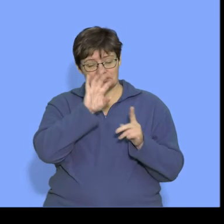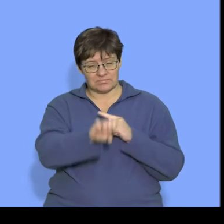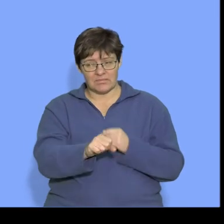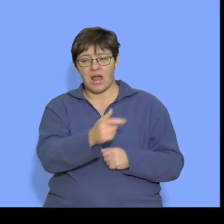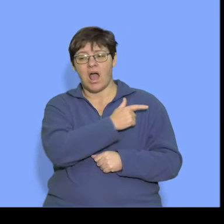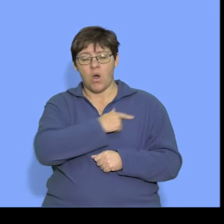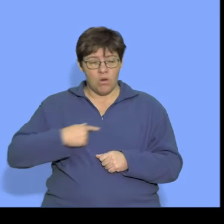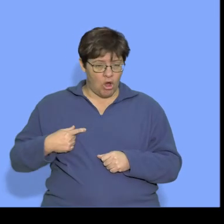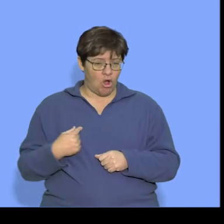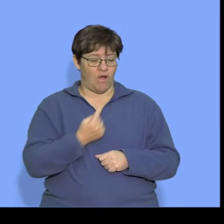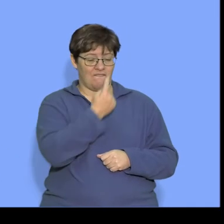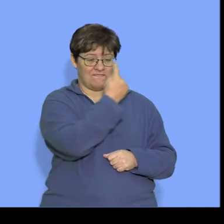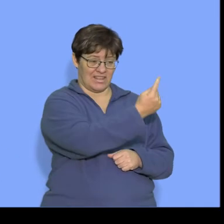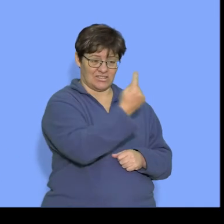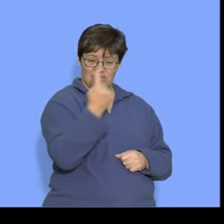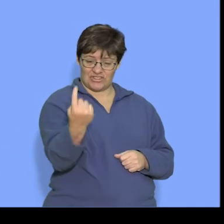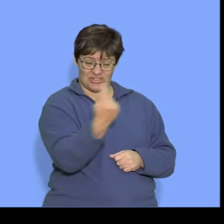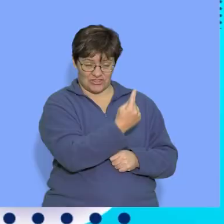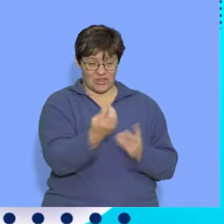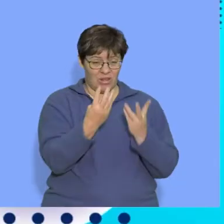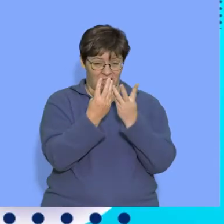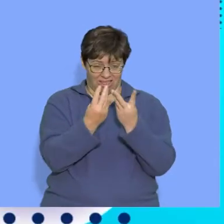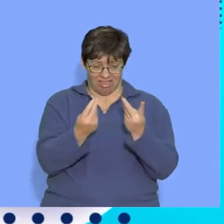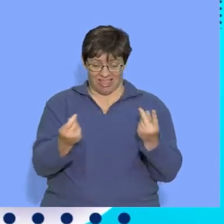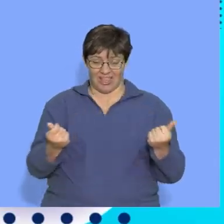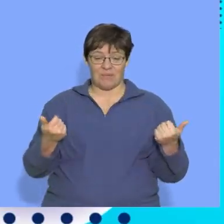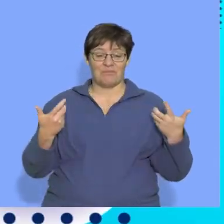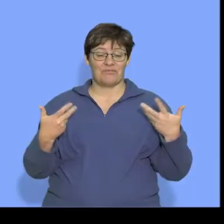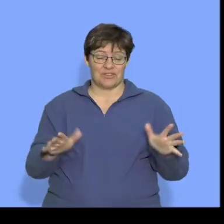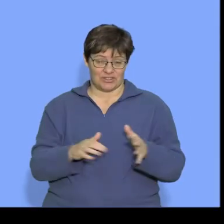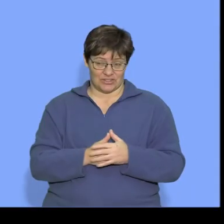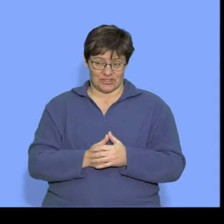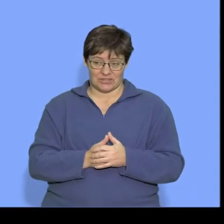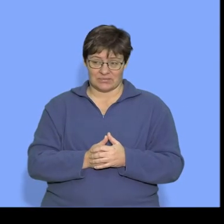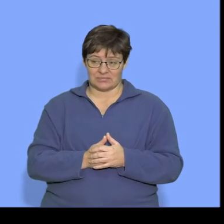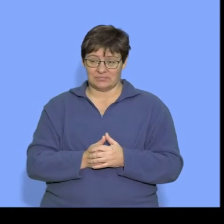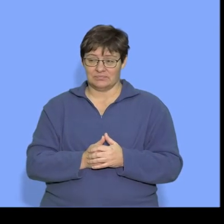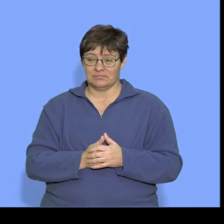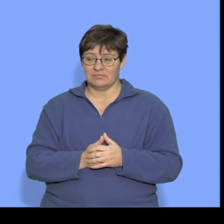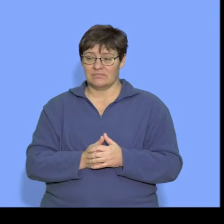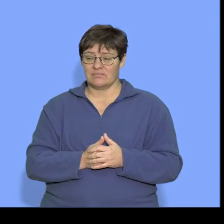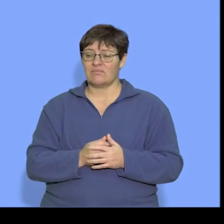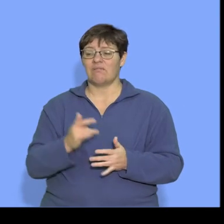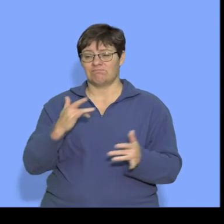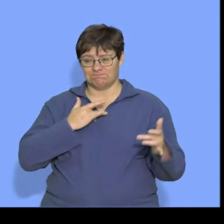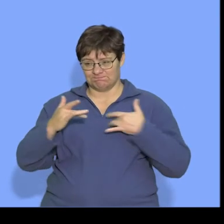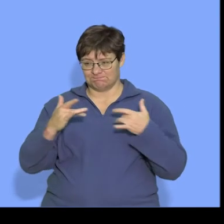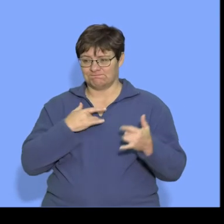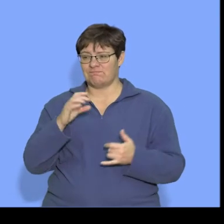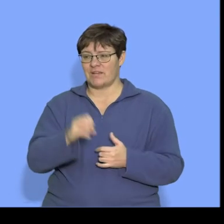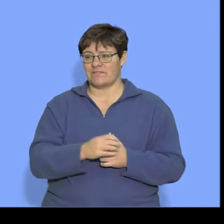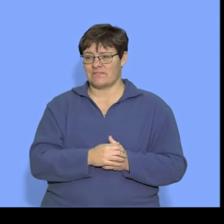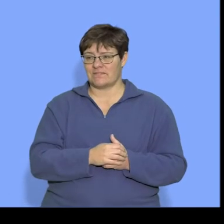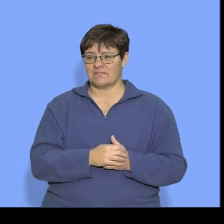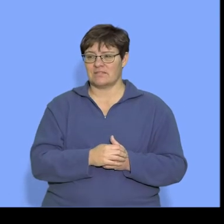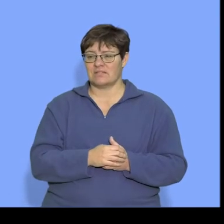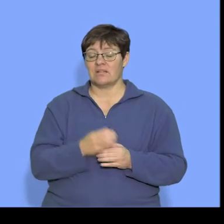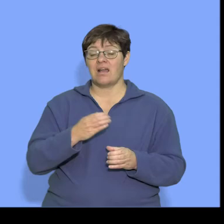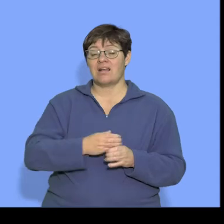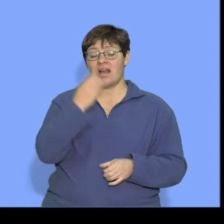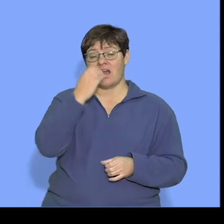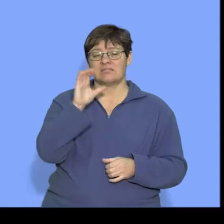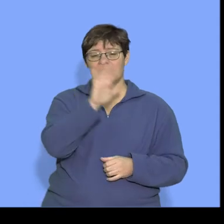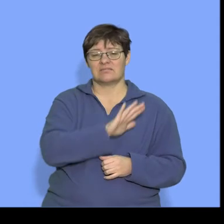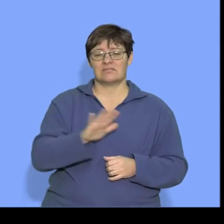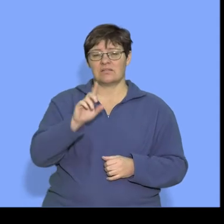takes for some of these waste products to decompose or degrade. And so that's a concern. An example would be glass takes about